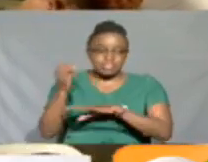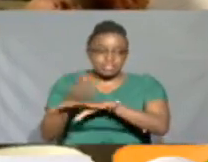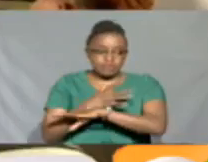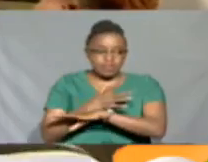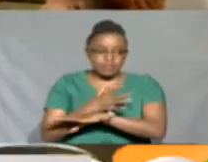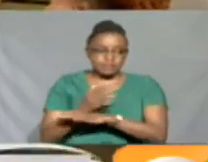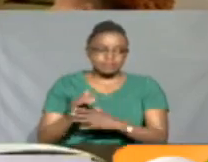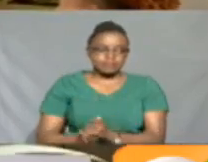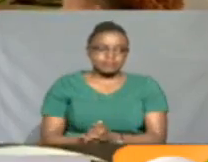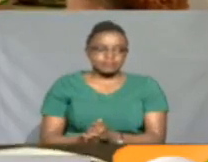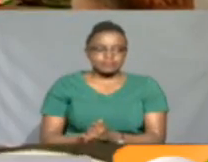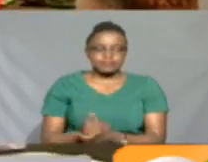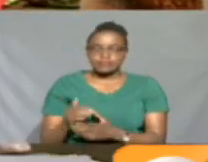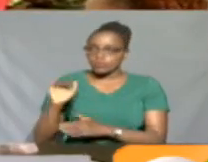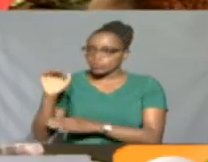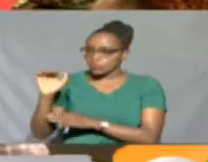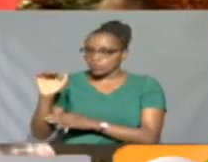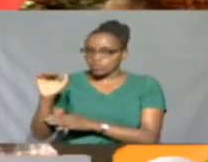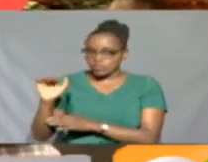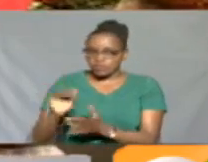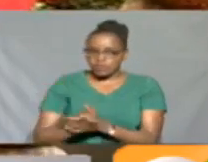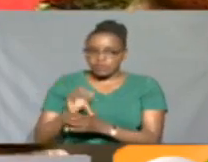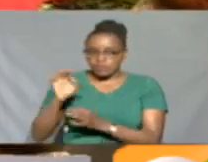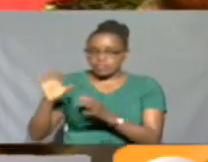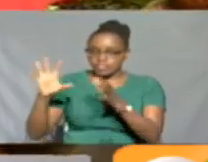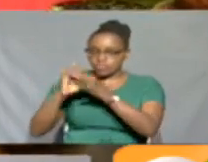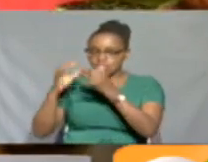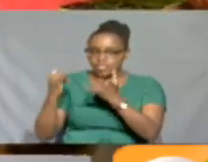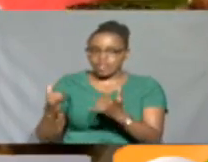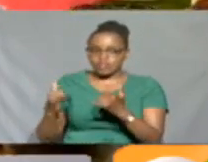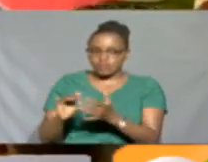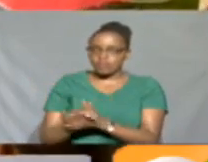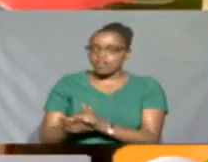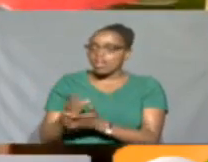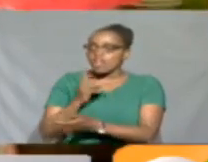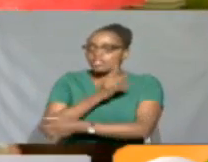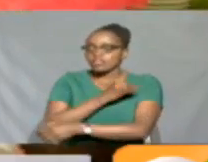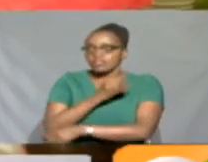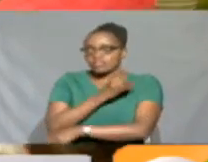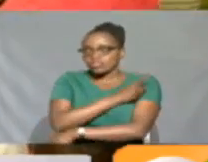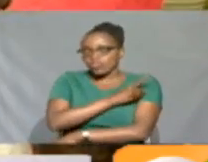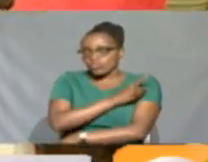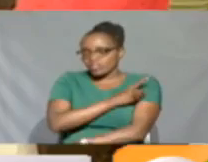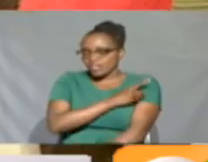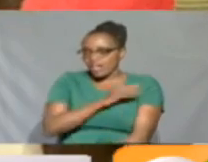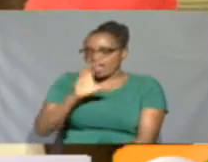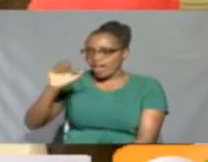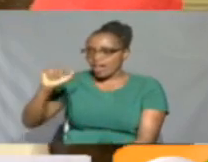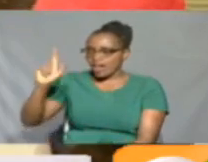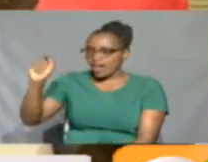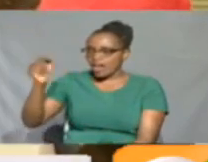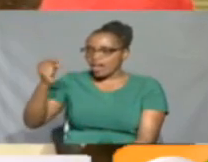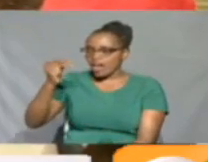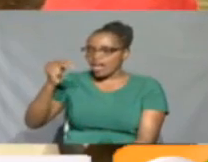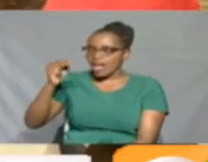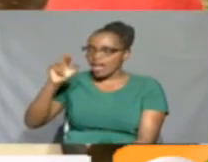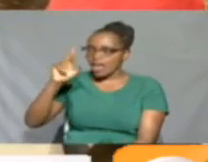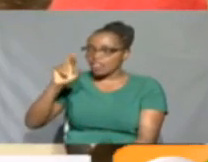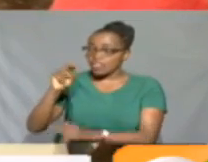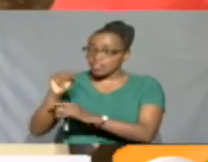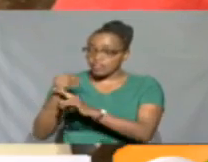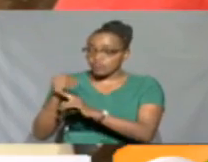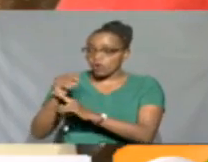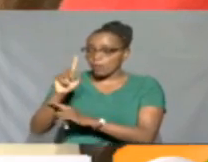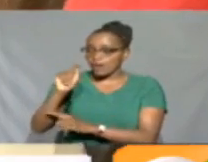Trevor. Absolutely. Wacha tumuulize hapa, yuko ametujoin sasa hivi, naitwa Dr. Catherine Nyongesa from Texas Center, Cancer Center, and you're also